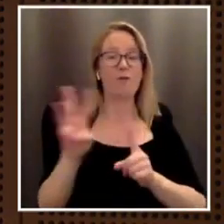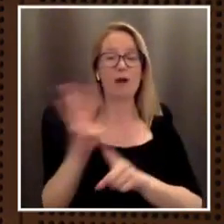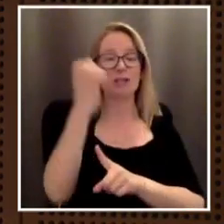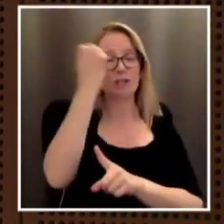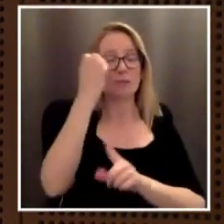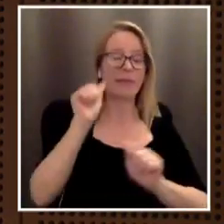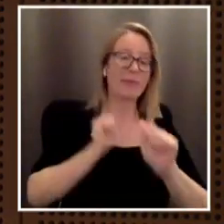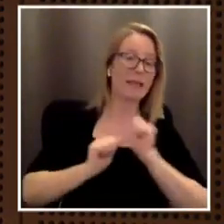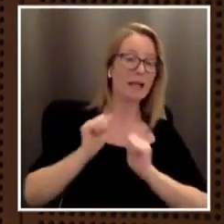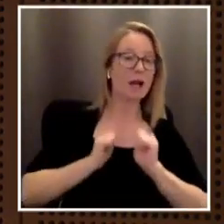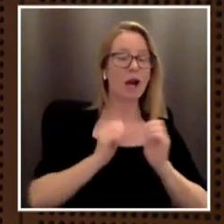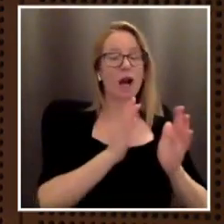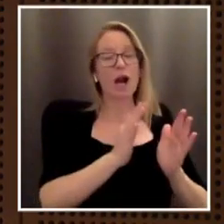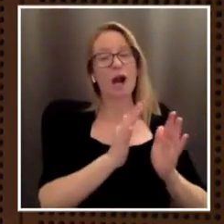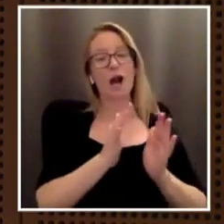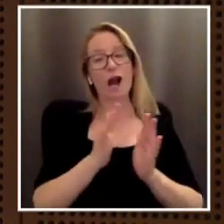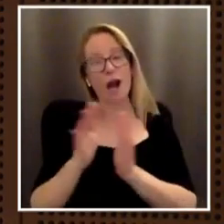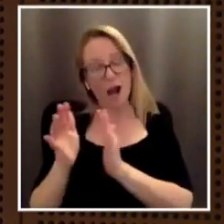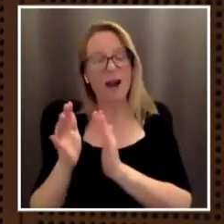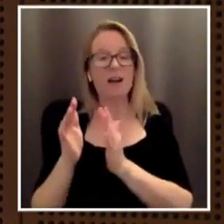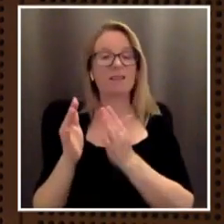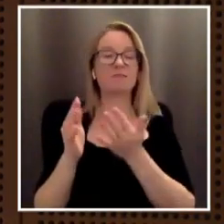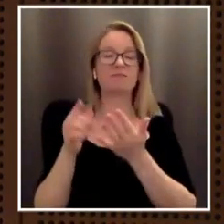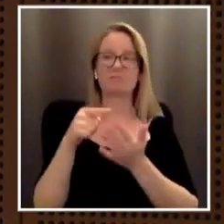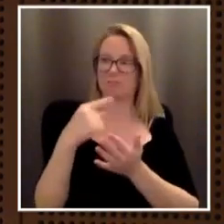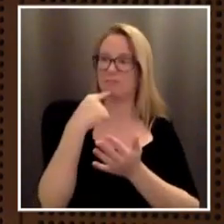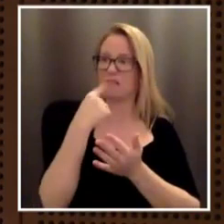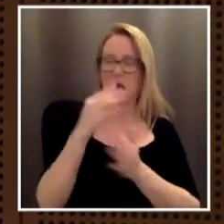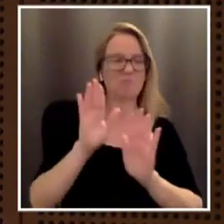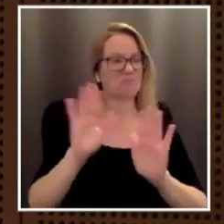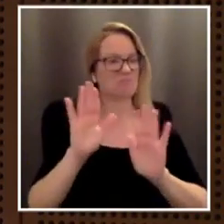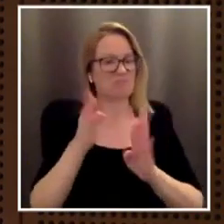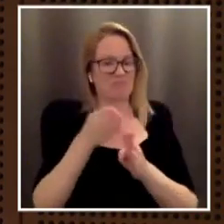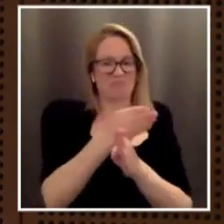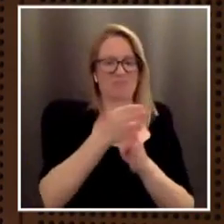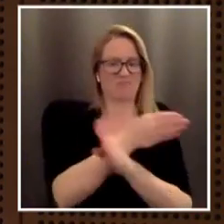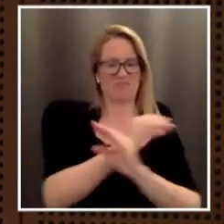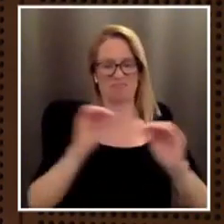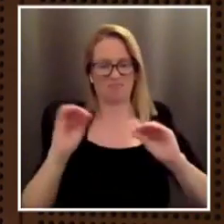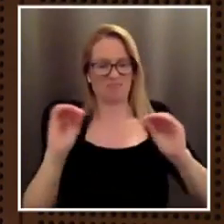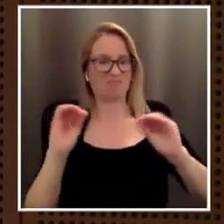theater and basically was telling us there was nothing else.